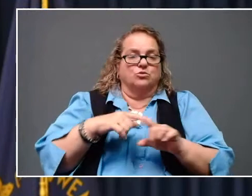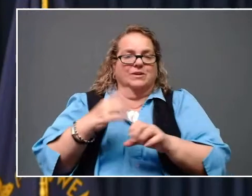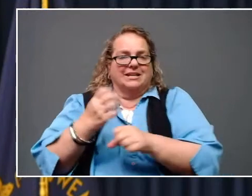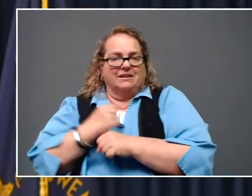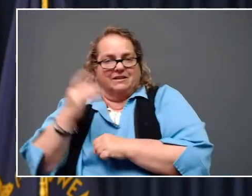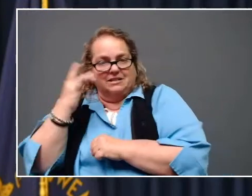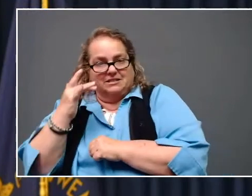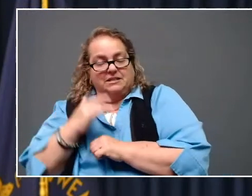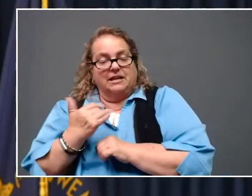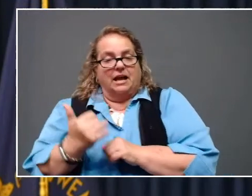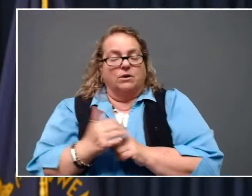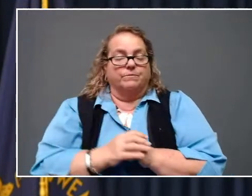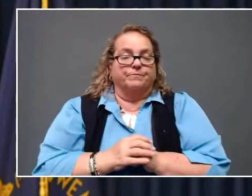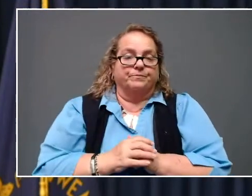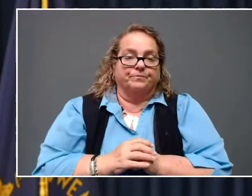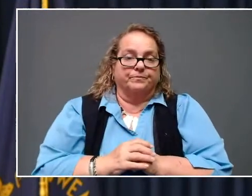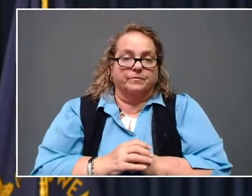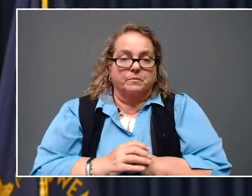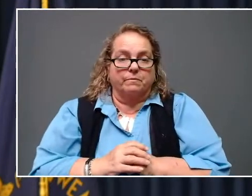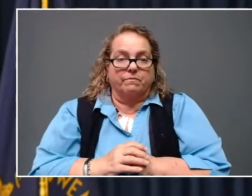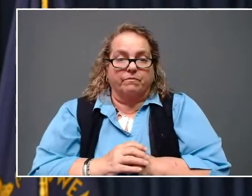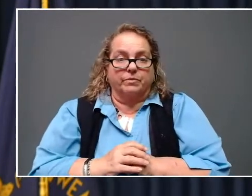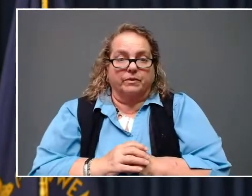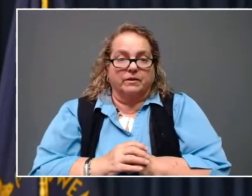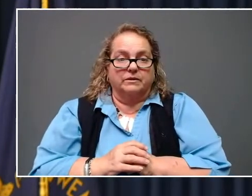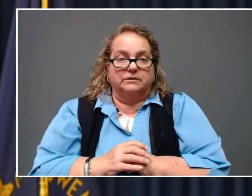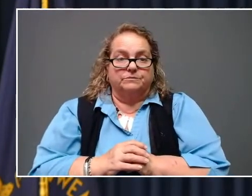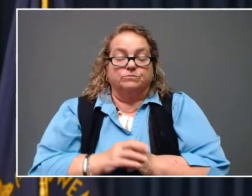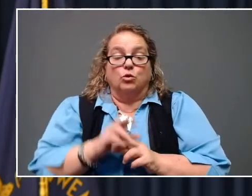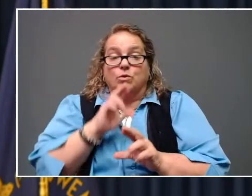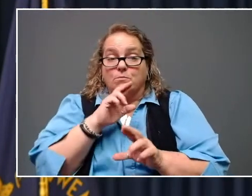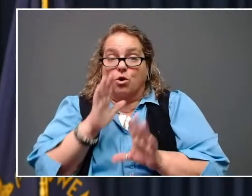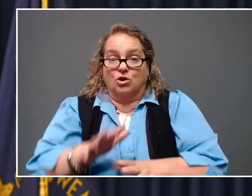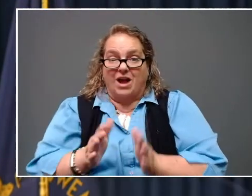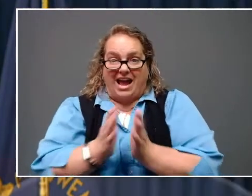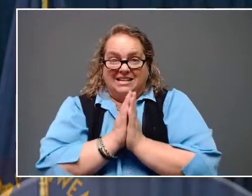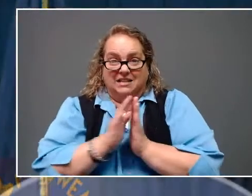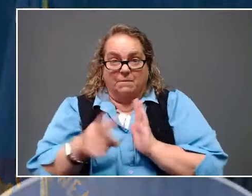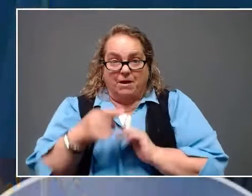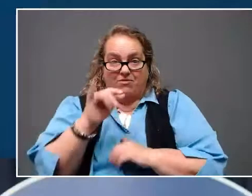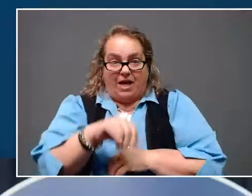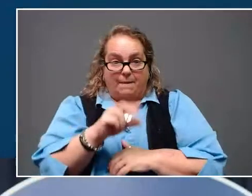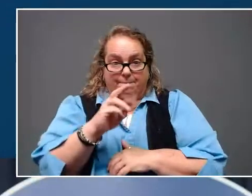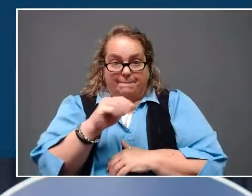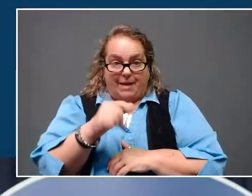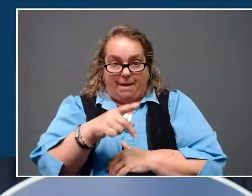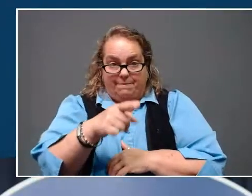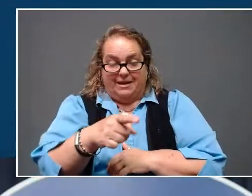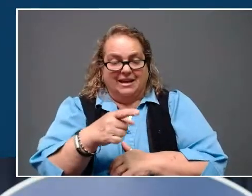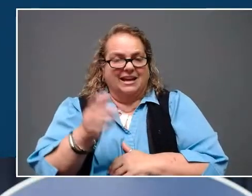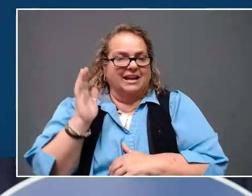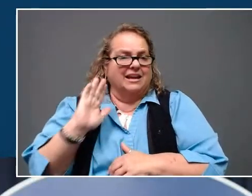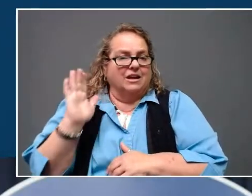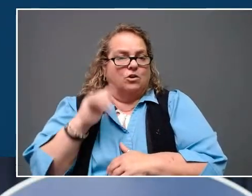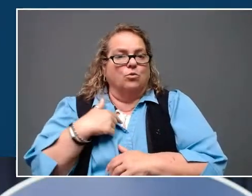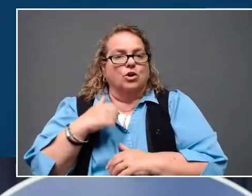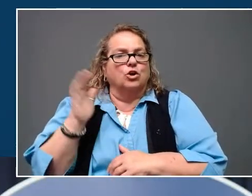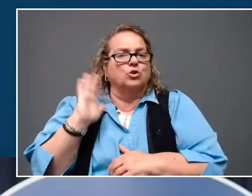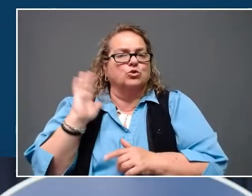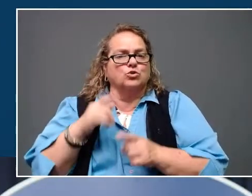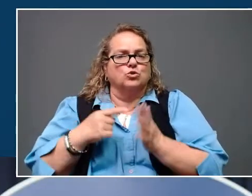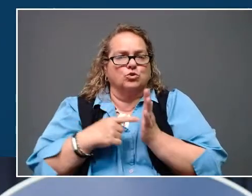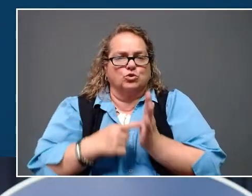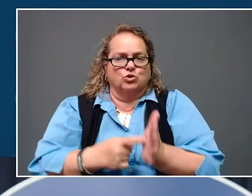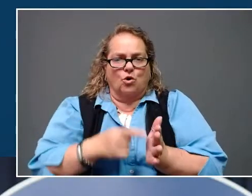the one other map. So a reporter has asked about this. This is the incidence rate map that we used to show on a regular basis before we had the